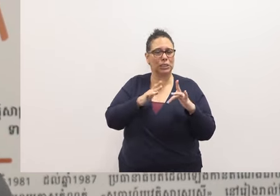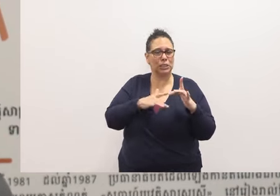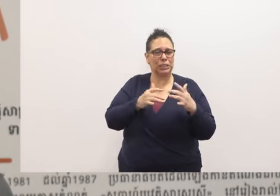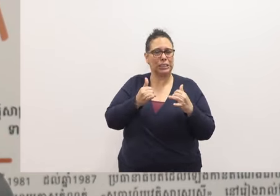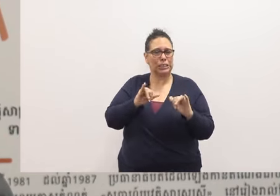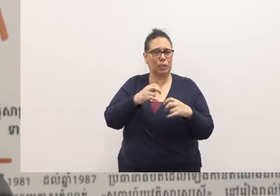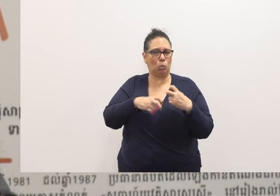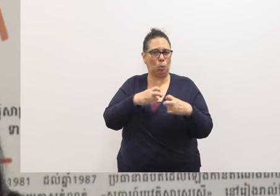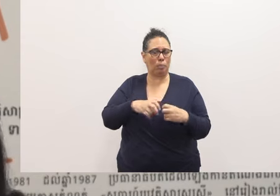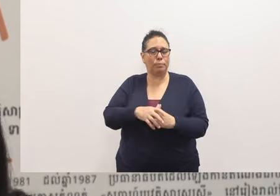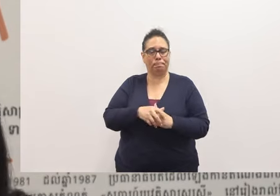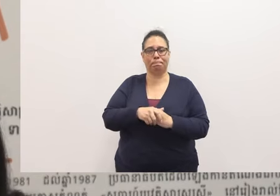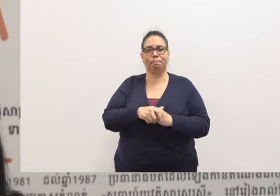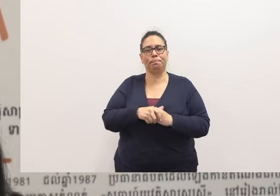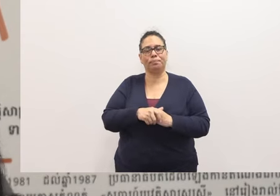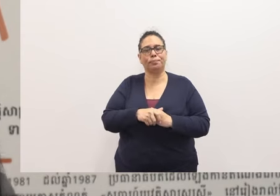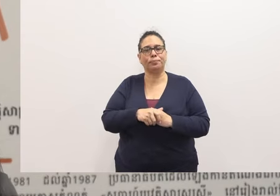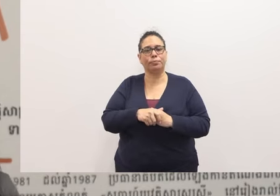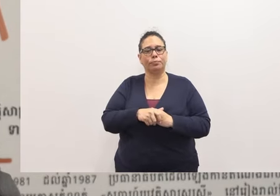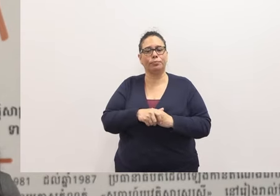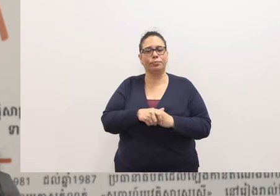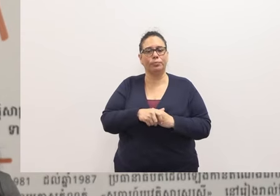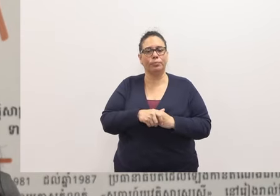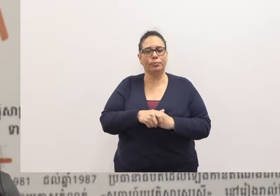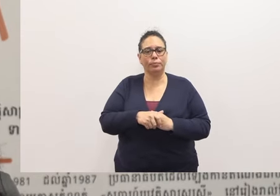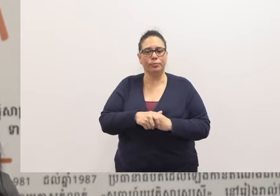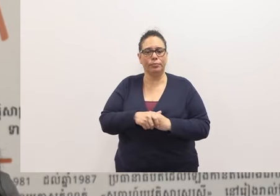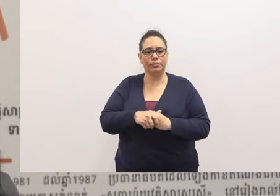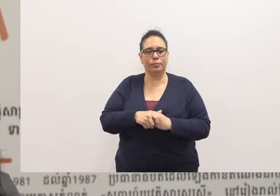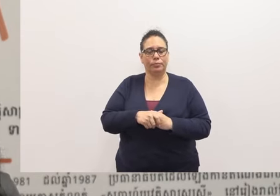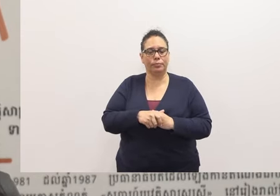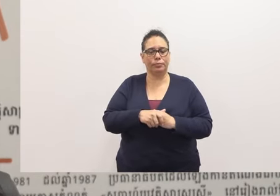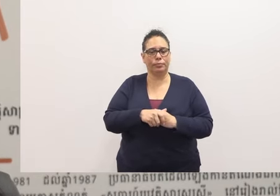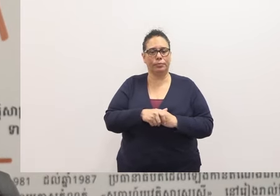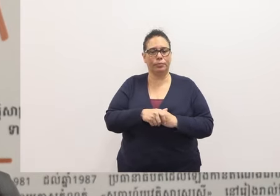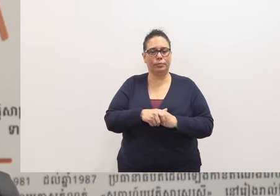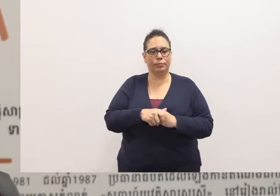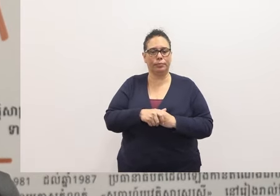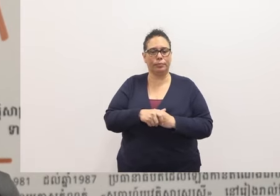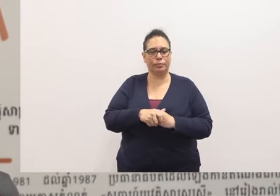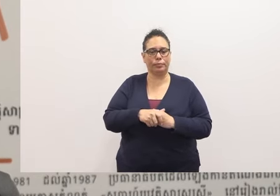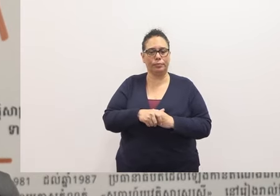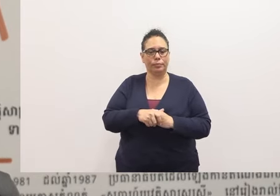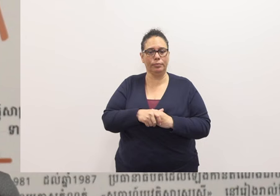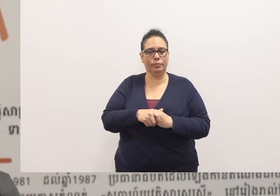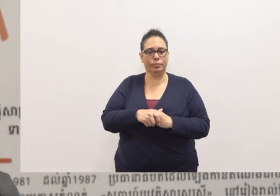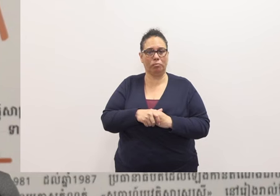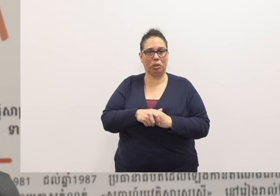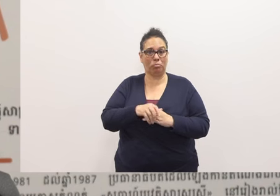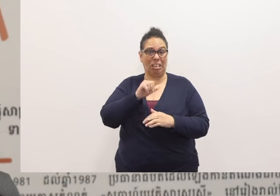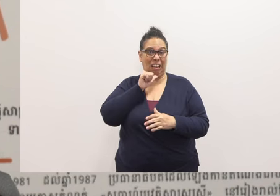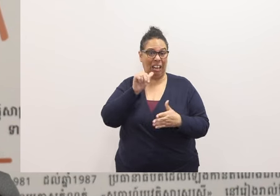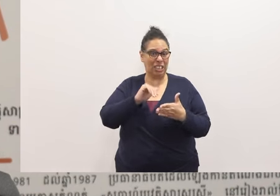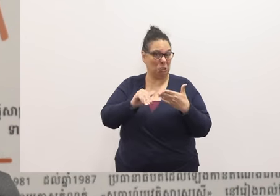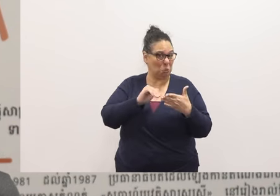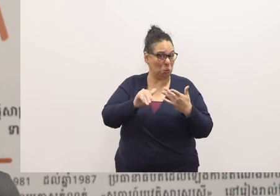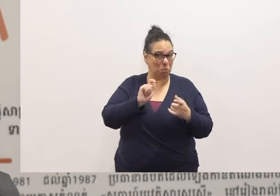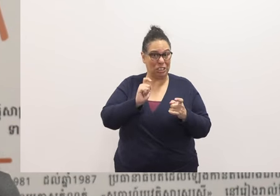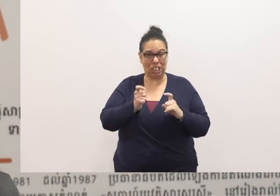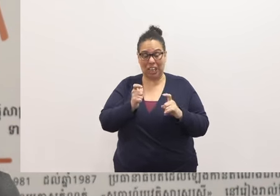still a problem. And I guess I like just the unexcused to be changed, if